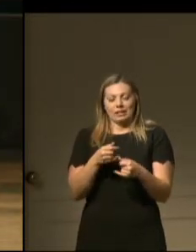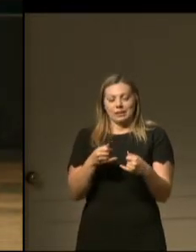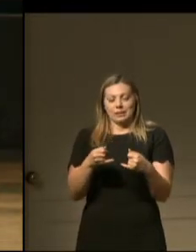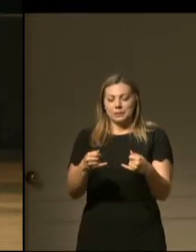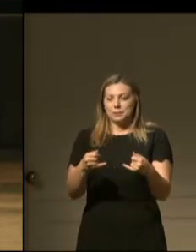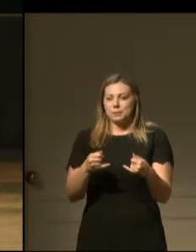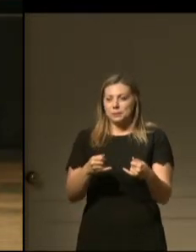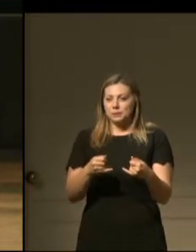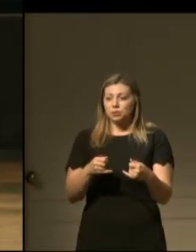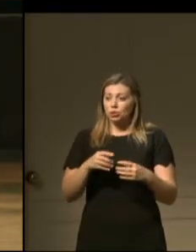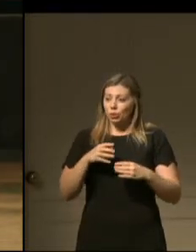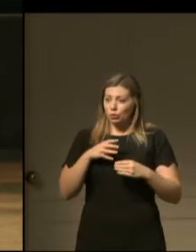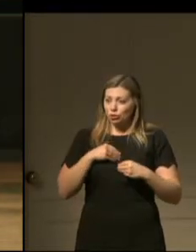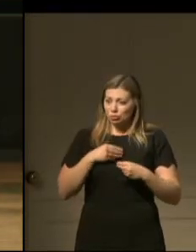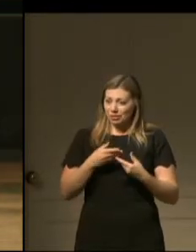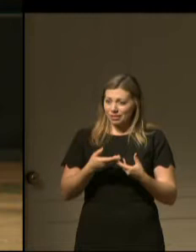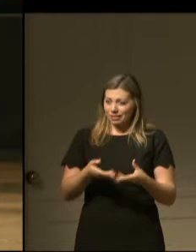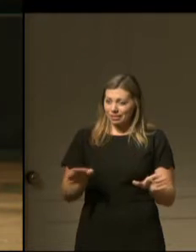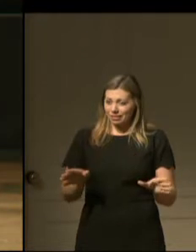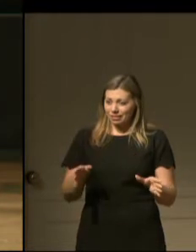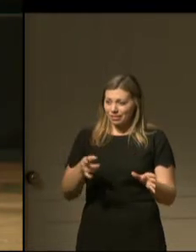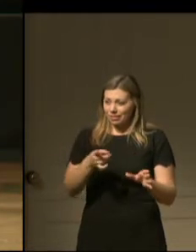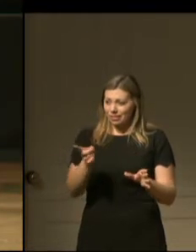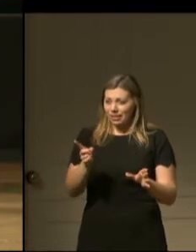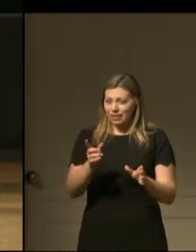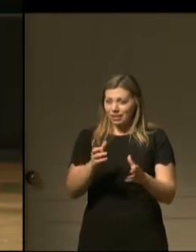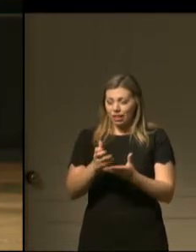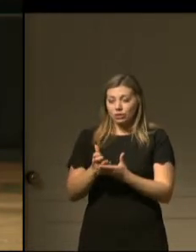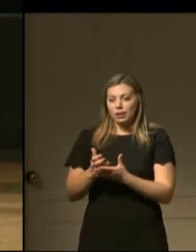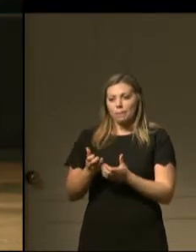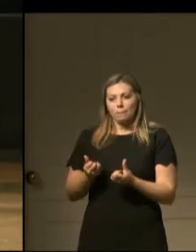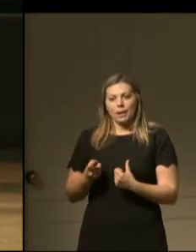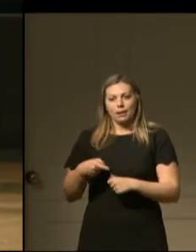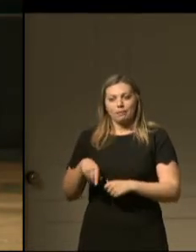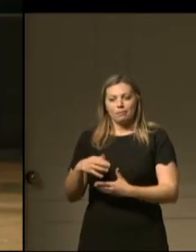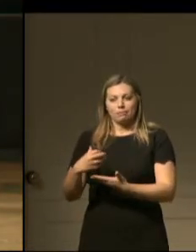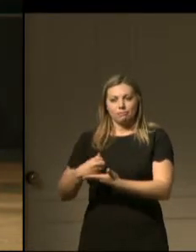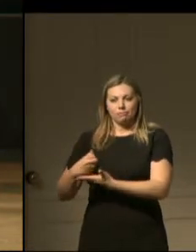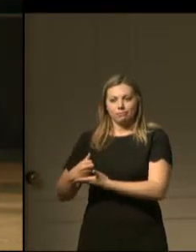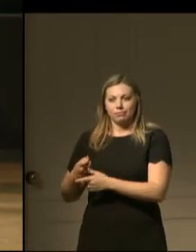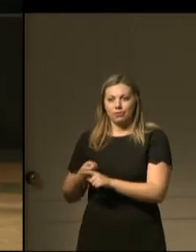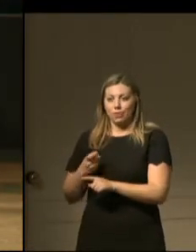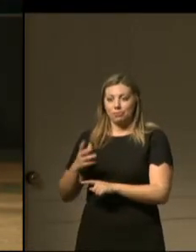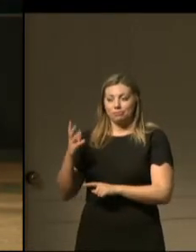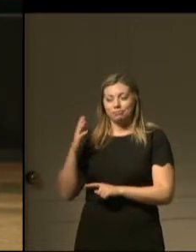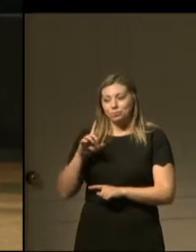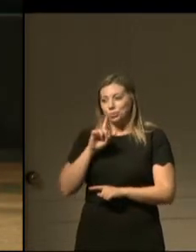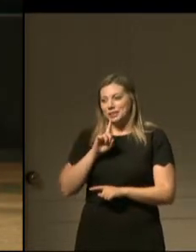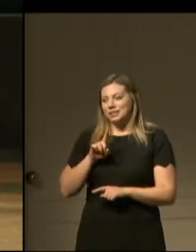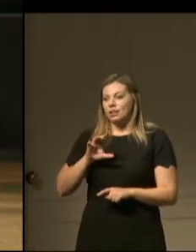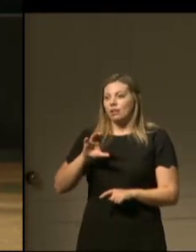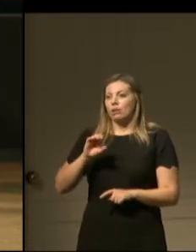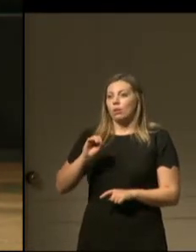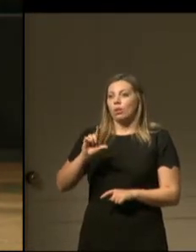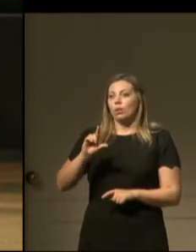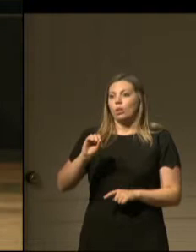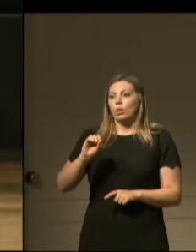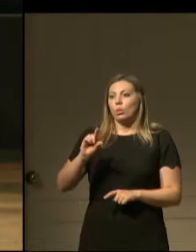the collections in general, because so many of them were collected from a time, like, colonialist era